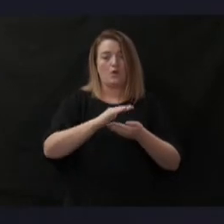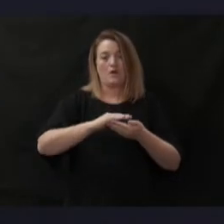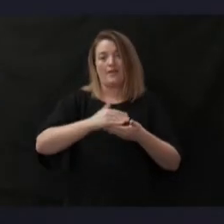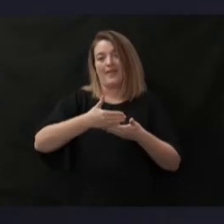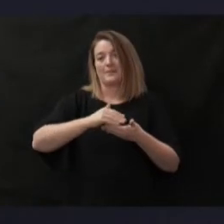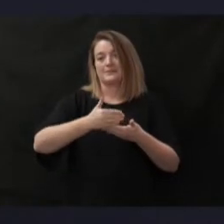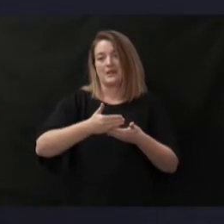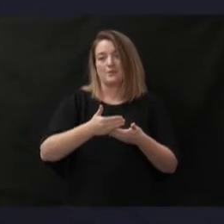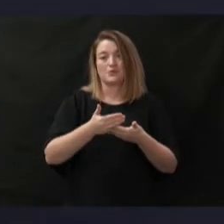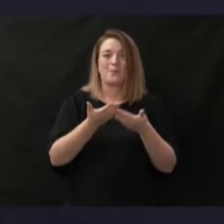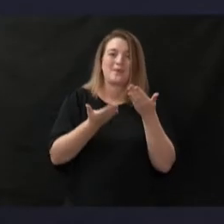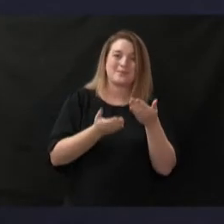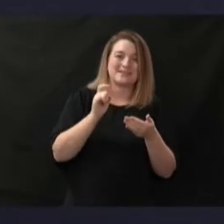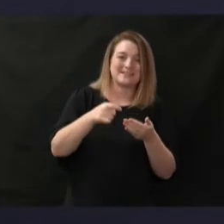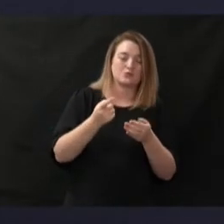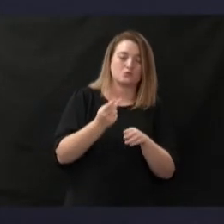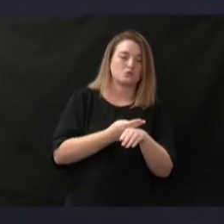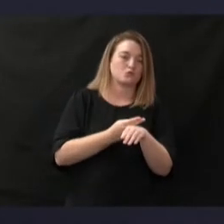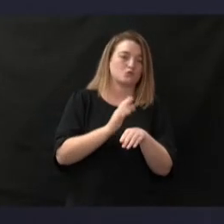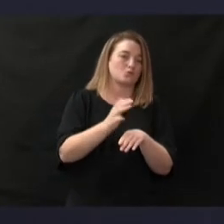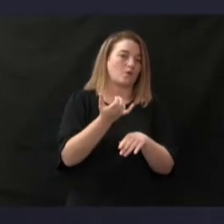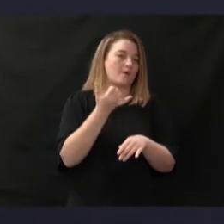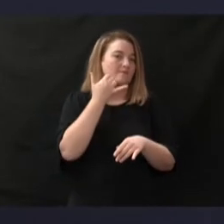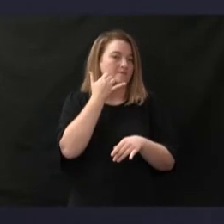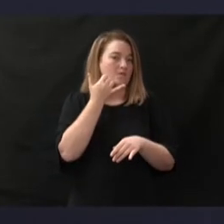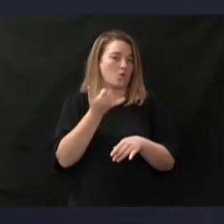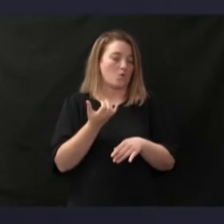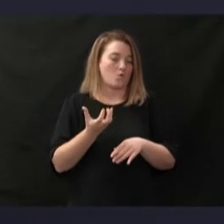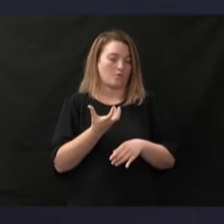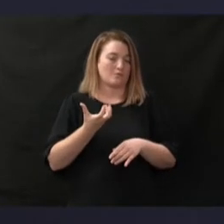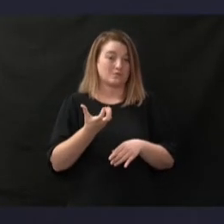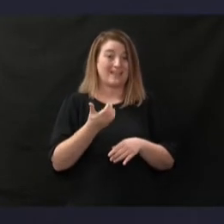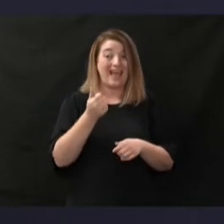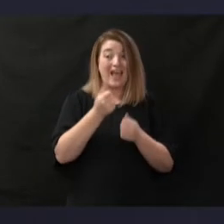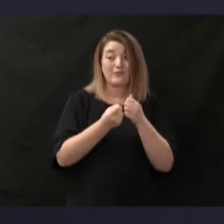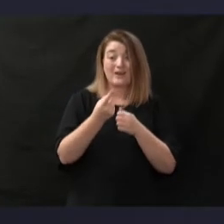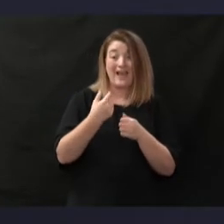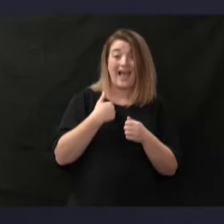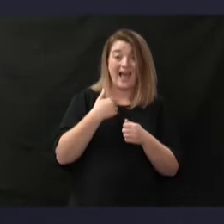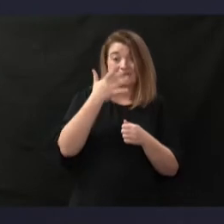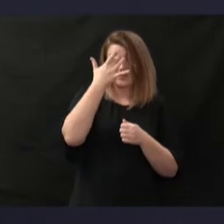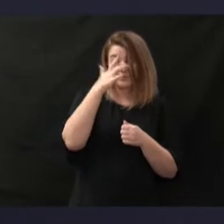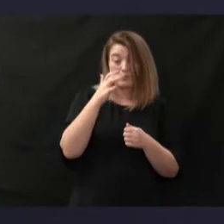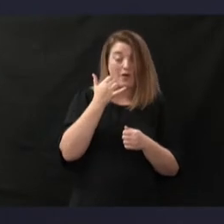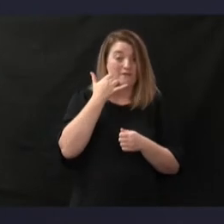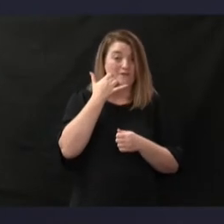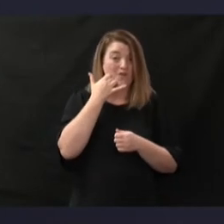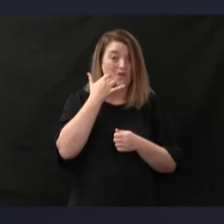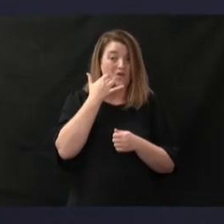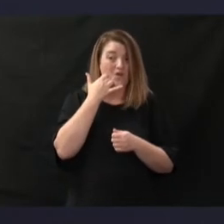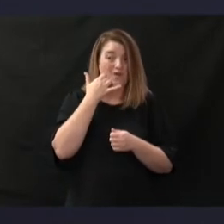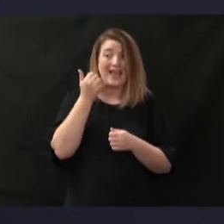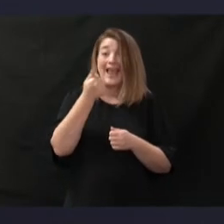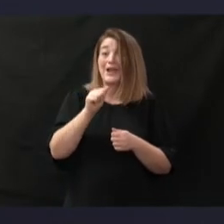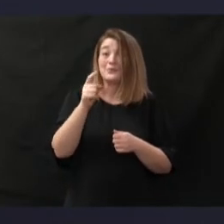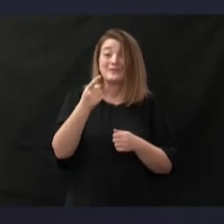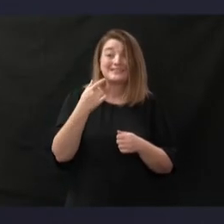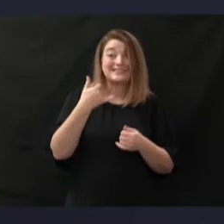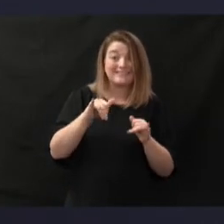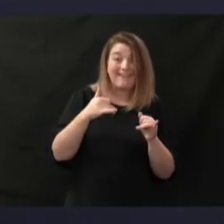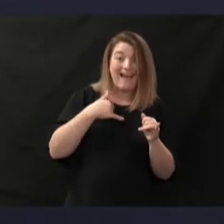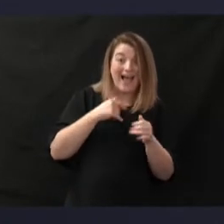phone. Does everybody have a touch screen phone? Does anybody still have a flip phone?